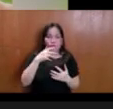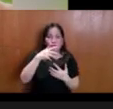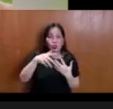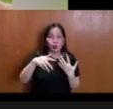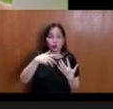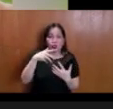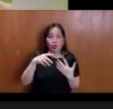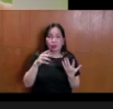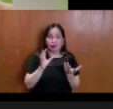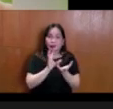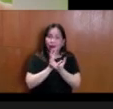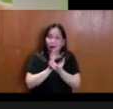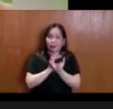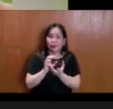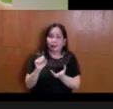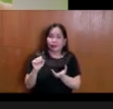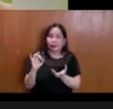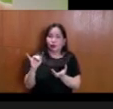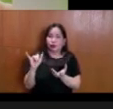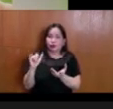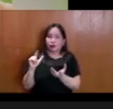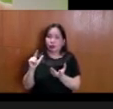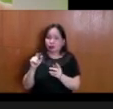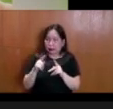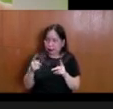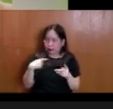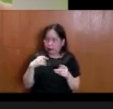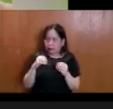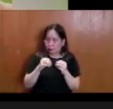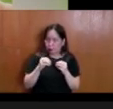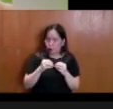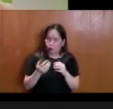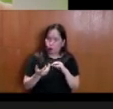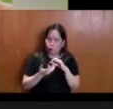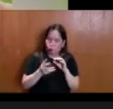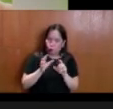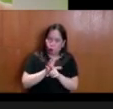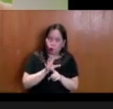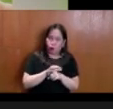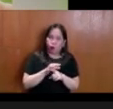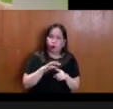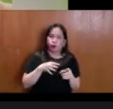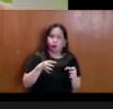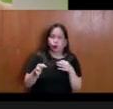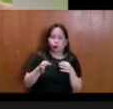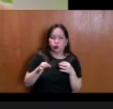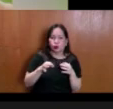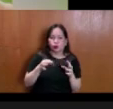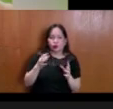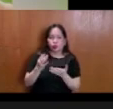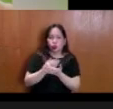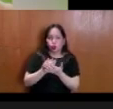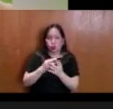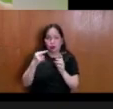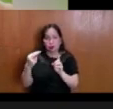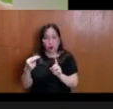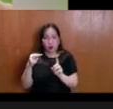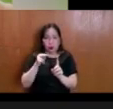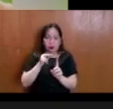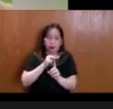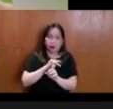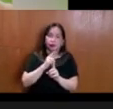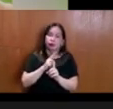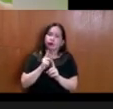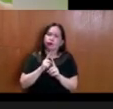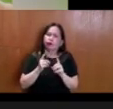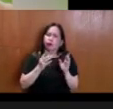the building of the social capital. That's why there's a talk about even shared prosperity nowadays among the initiatives